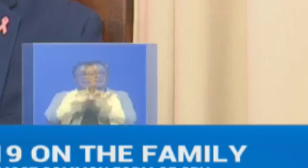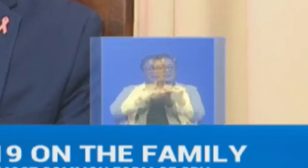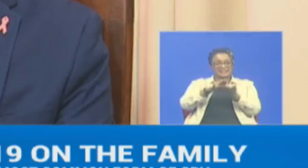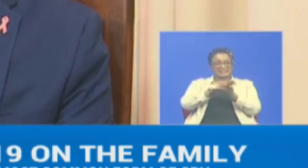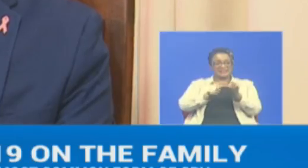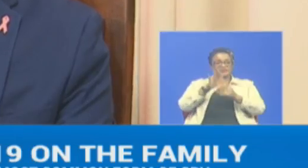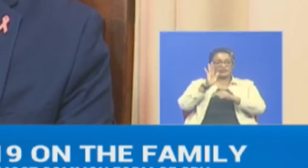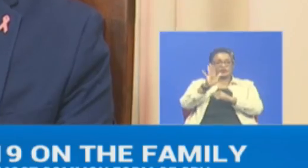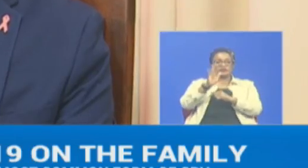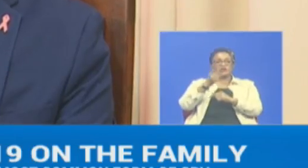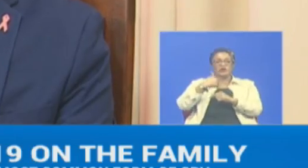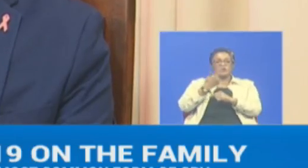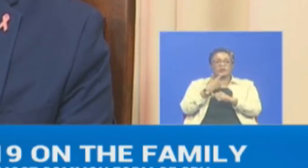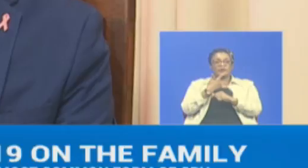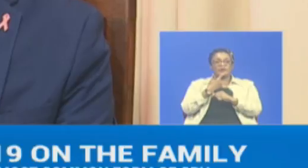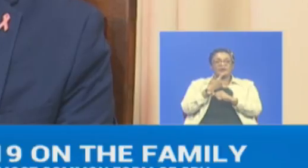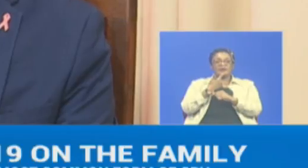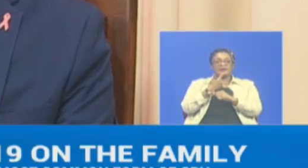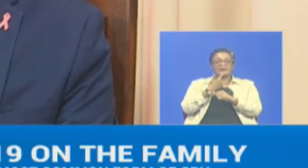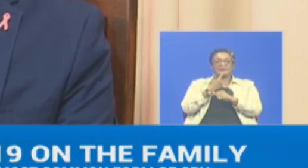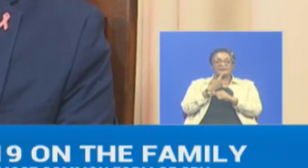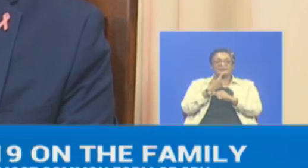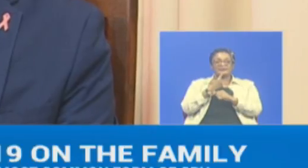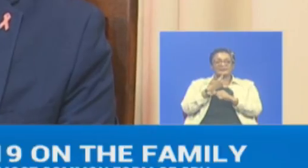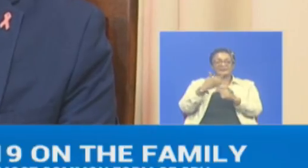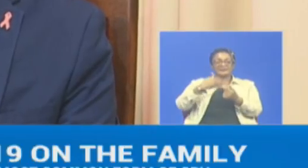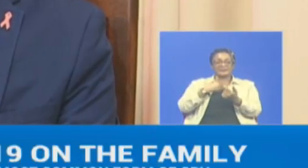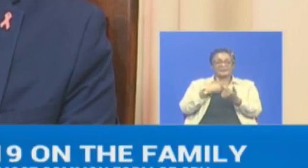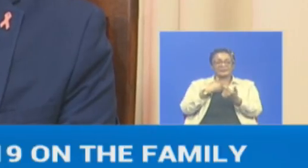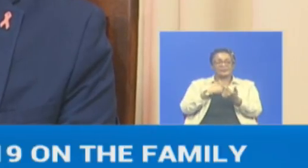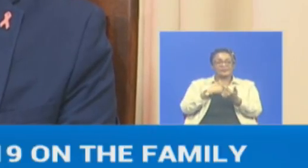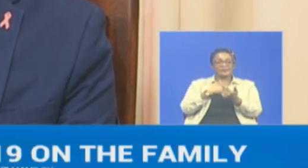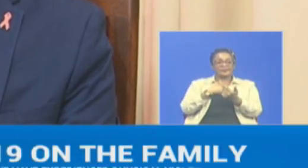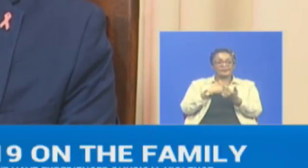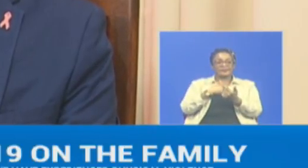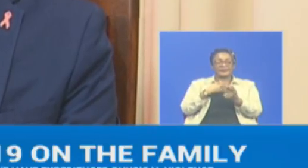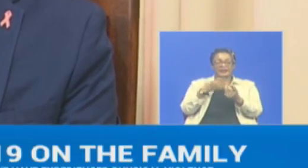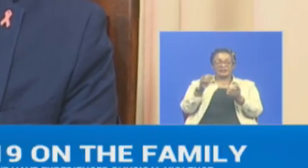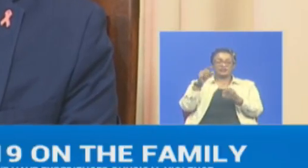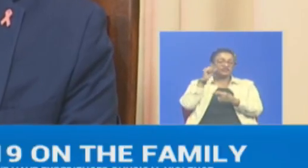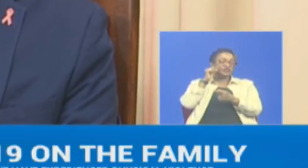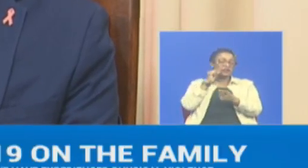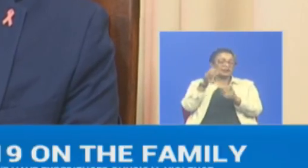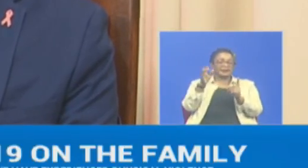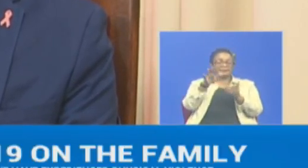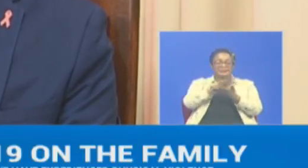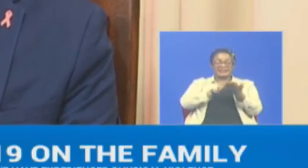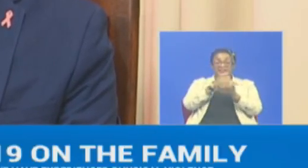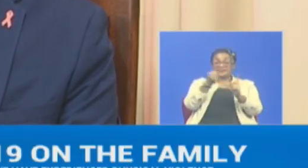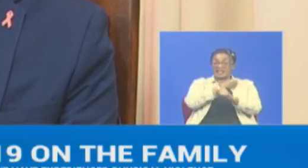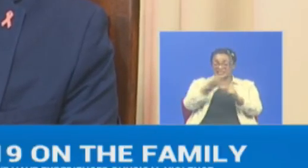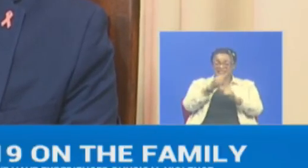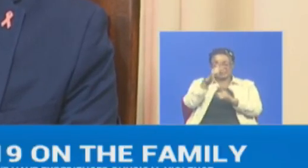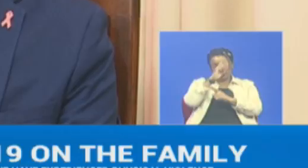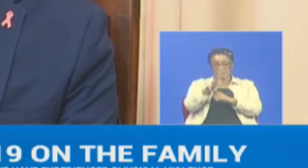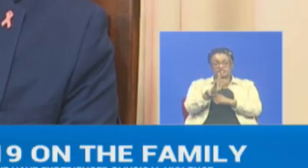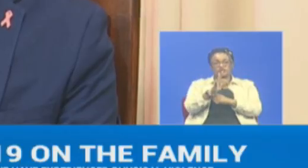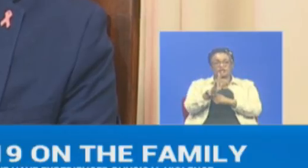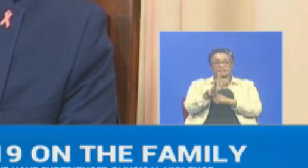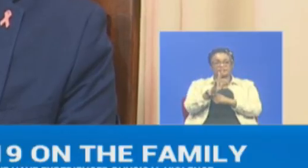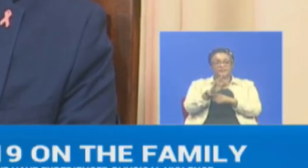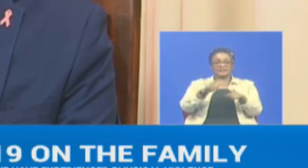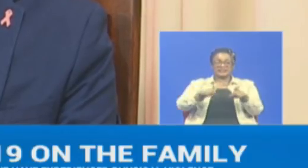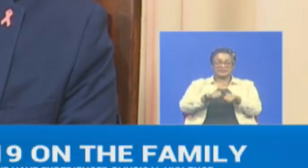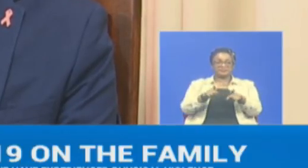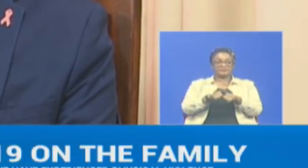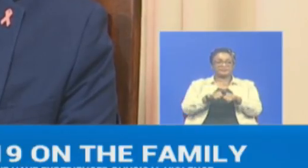have faced gender-based violence is critical. It was our expectation as civil society that